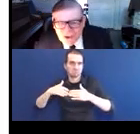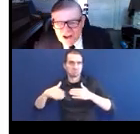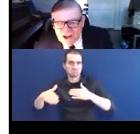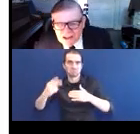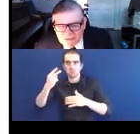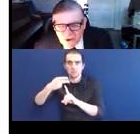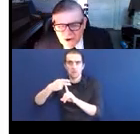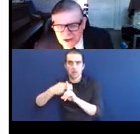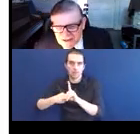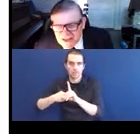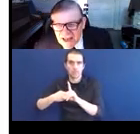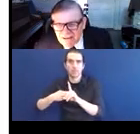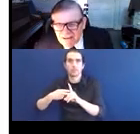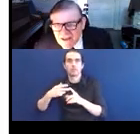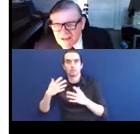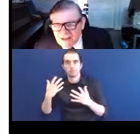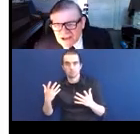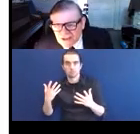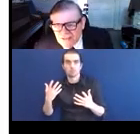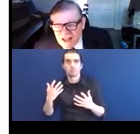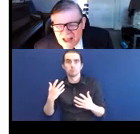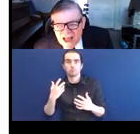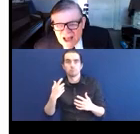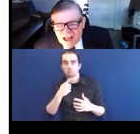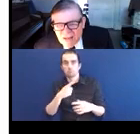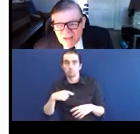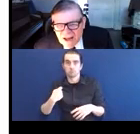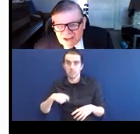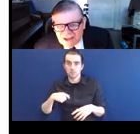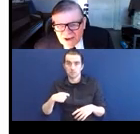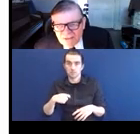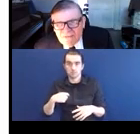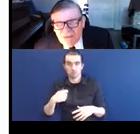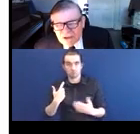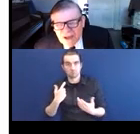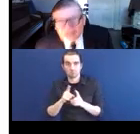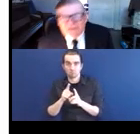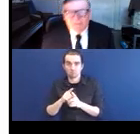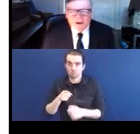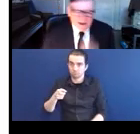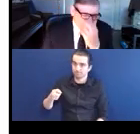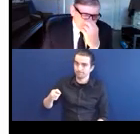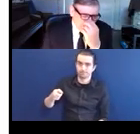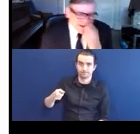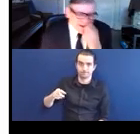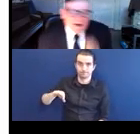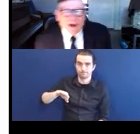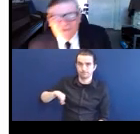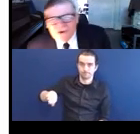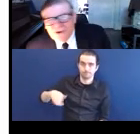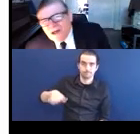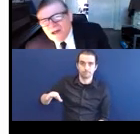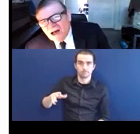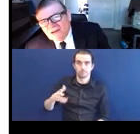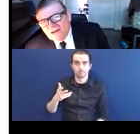all they're asking for is their pension. A bit later on, motorbikes from the police and the army go